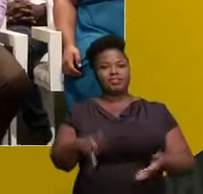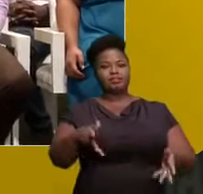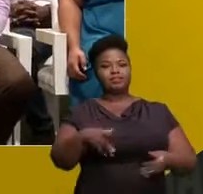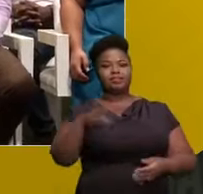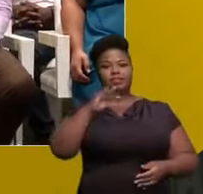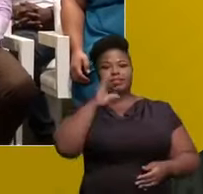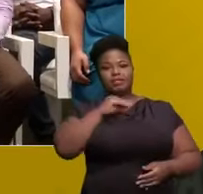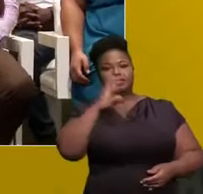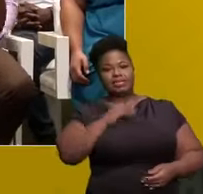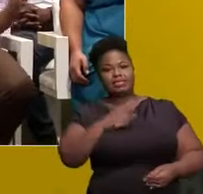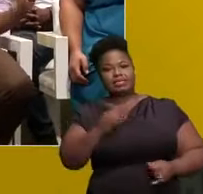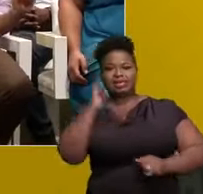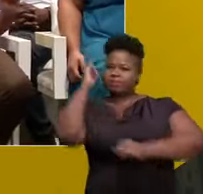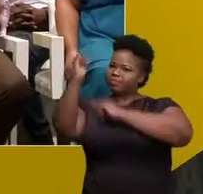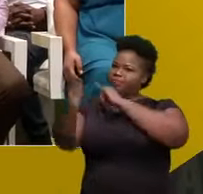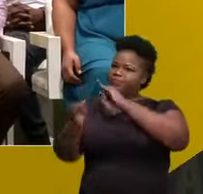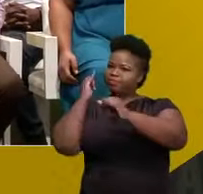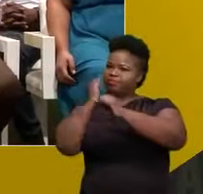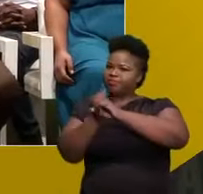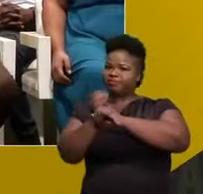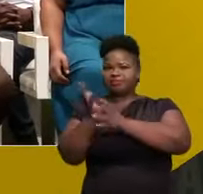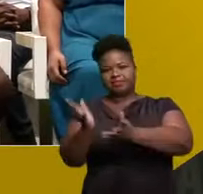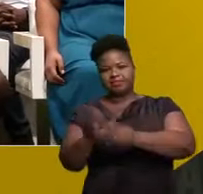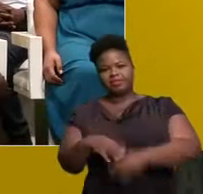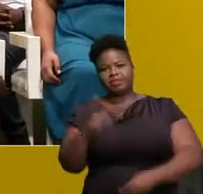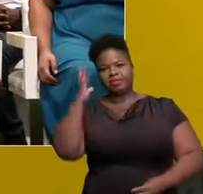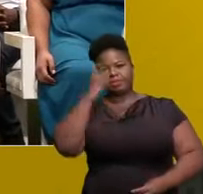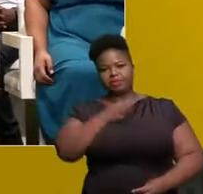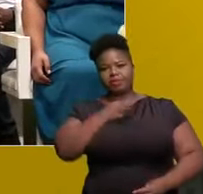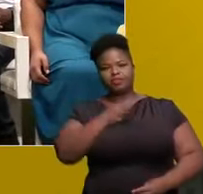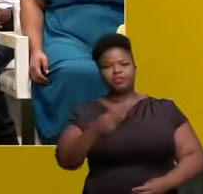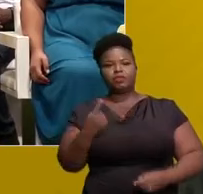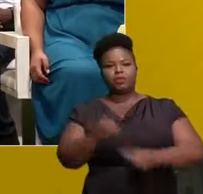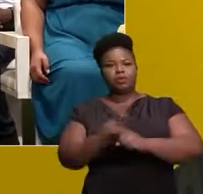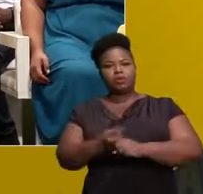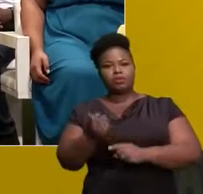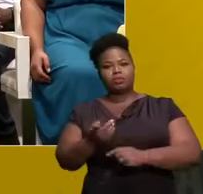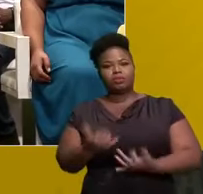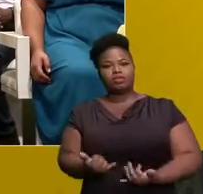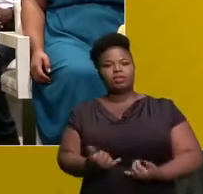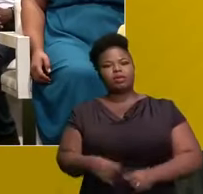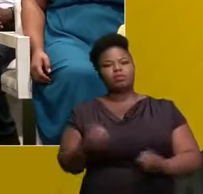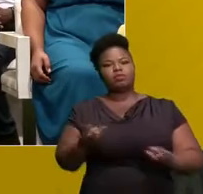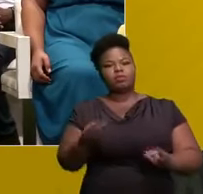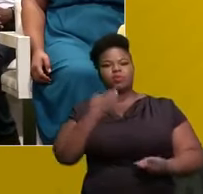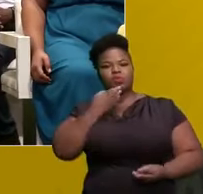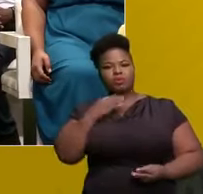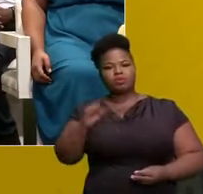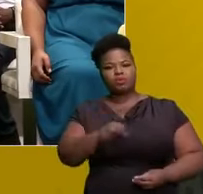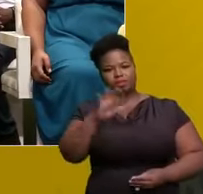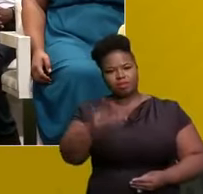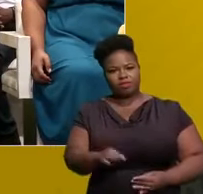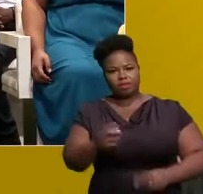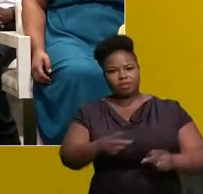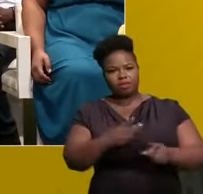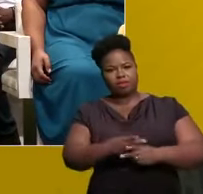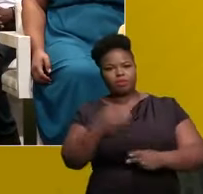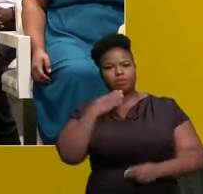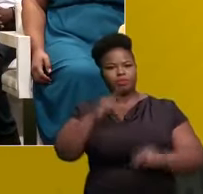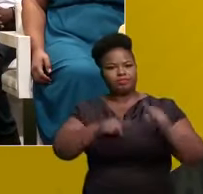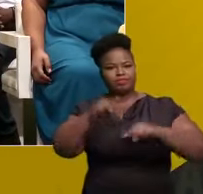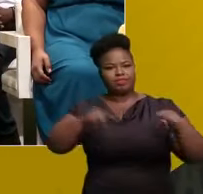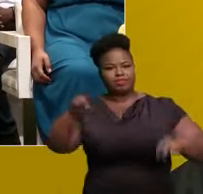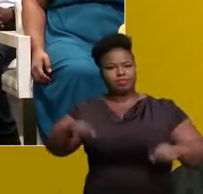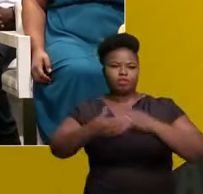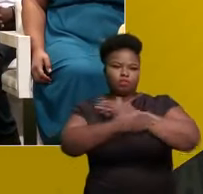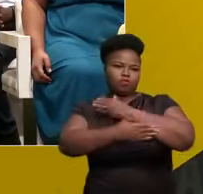Thetha has gone international. We've got a beautiful new feature. We're featuring baswa from South Africa who are placed in different parts